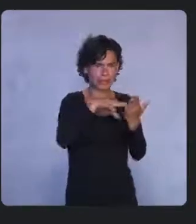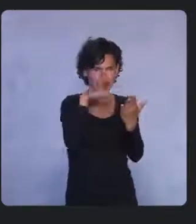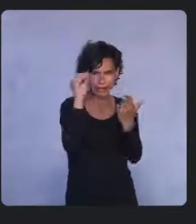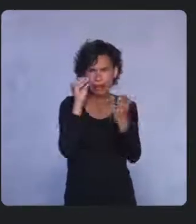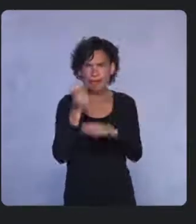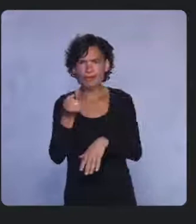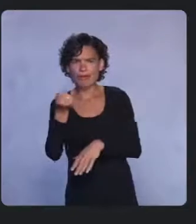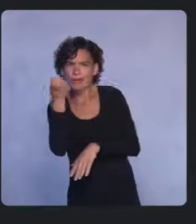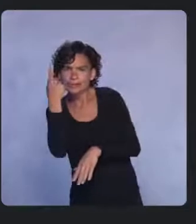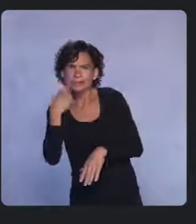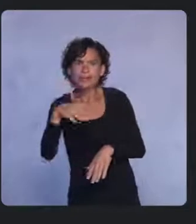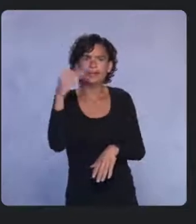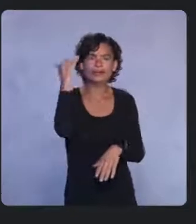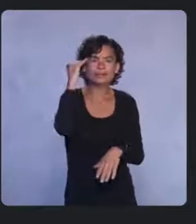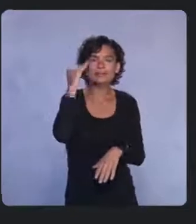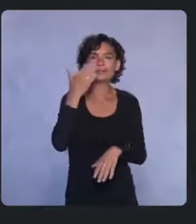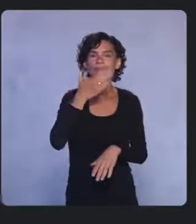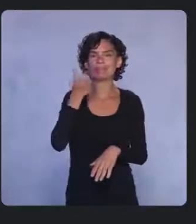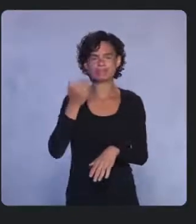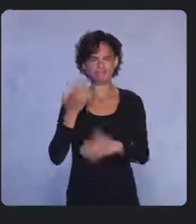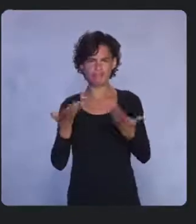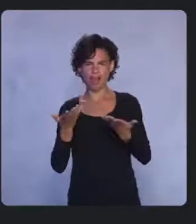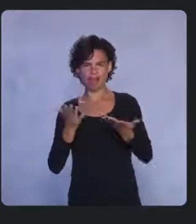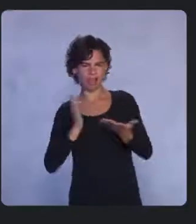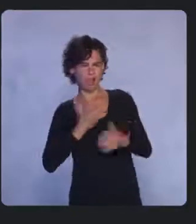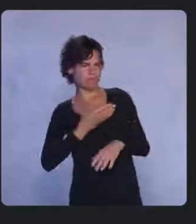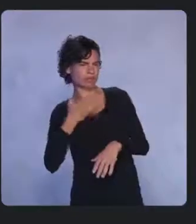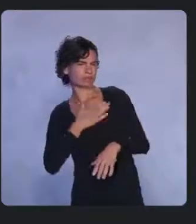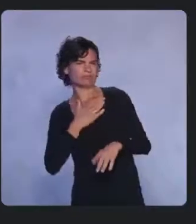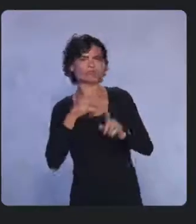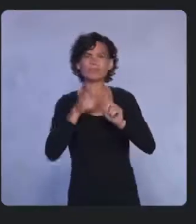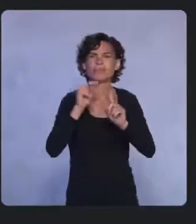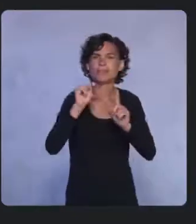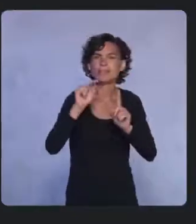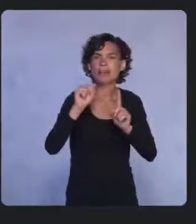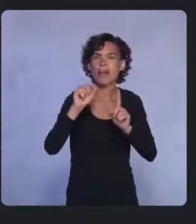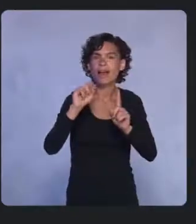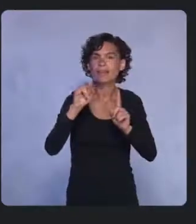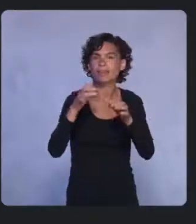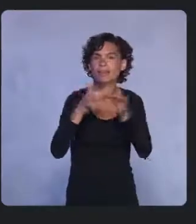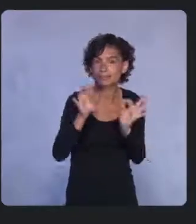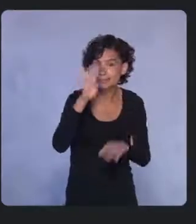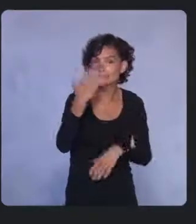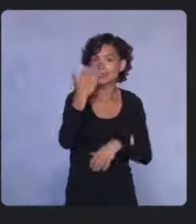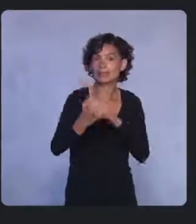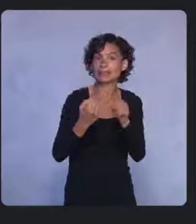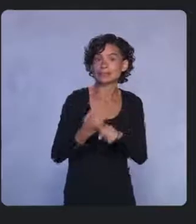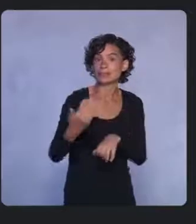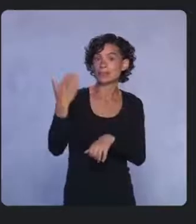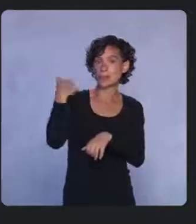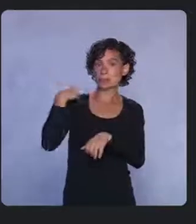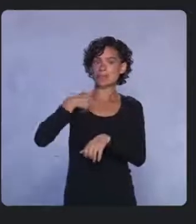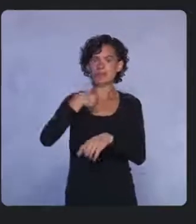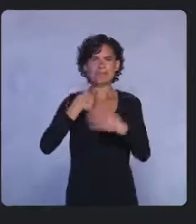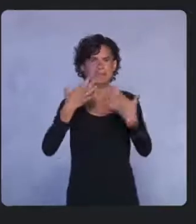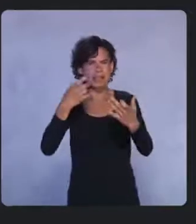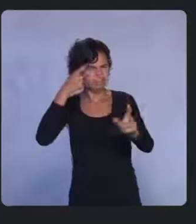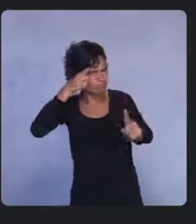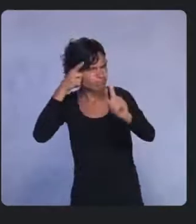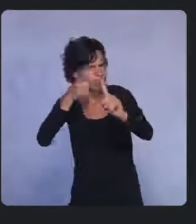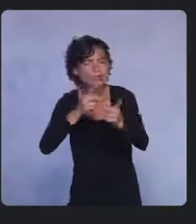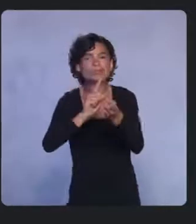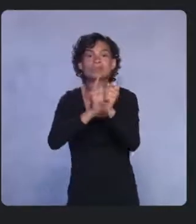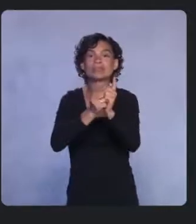native languages. So 15 years ago, we set out to translate the web, an incredibly ambitious goal at the